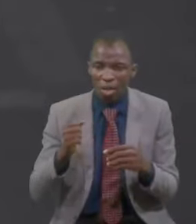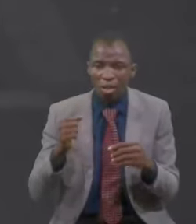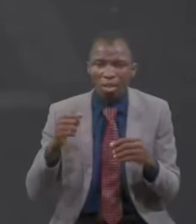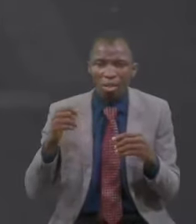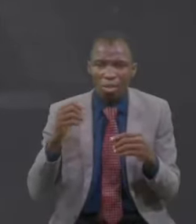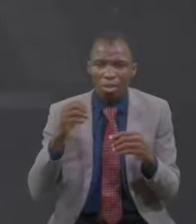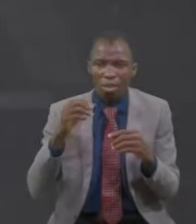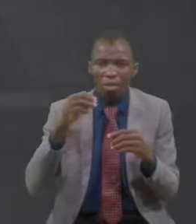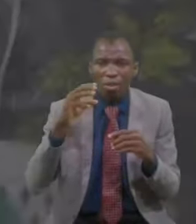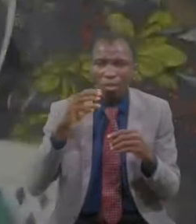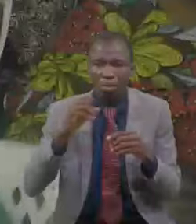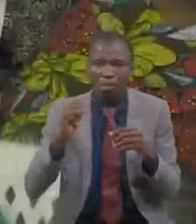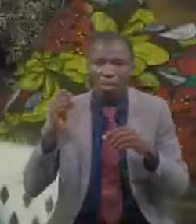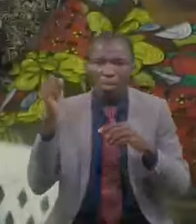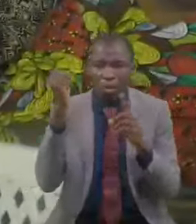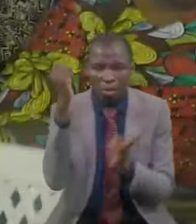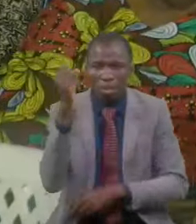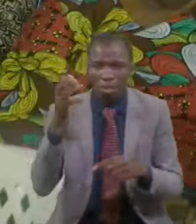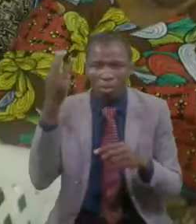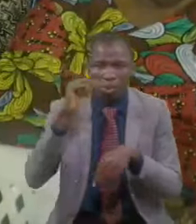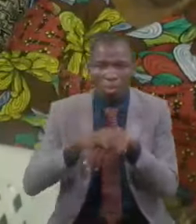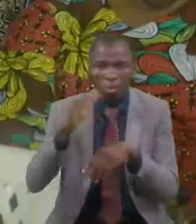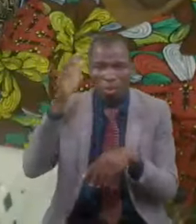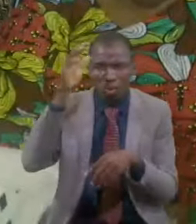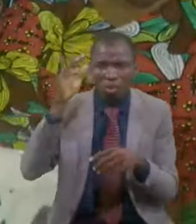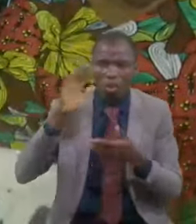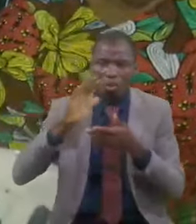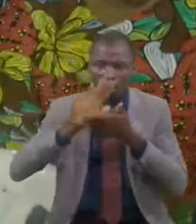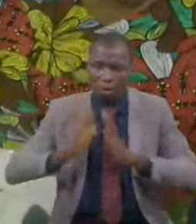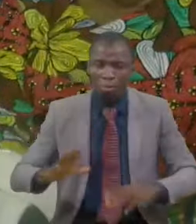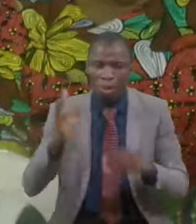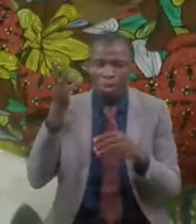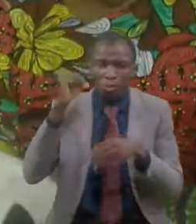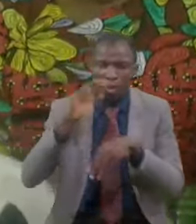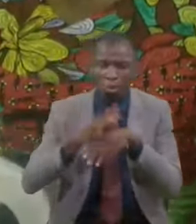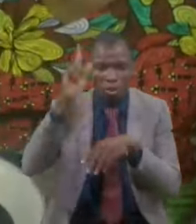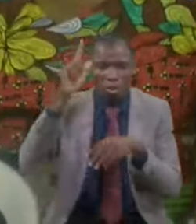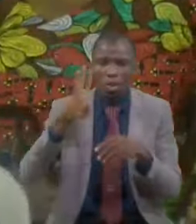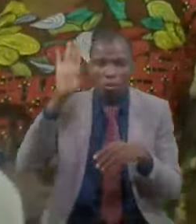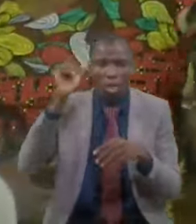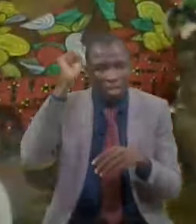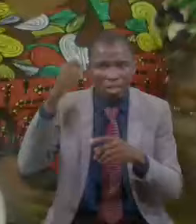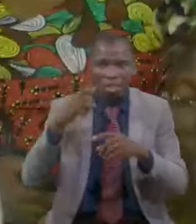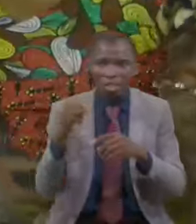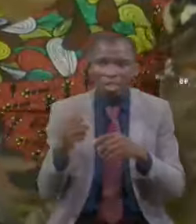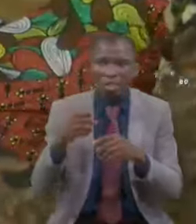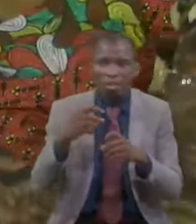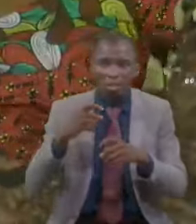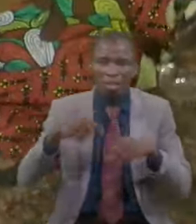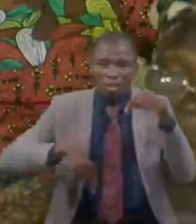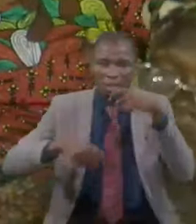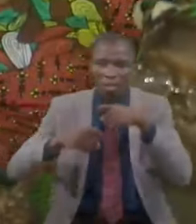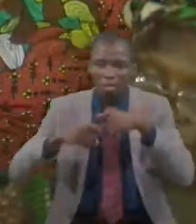him. And with his stripes, and with his stripes, and with his